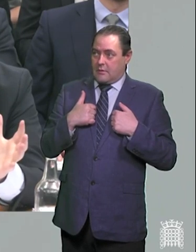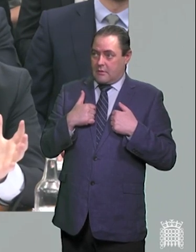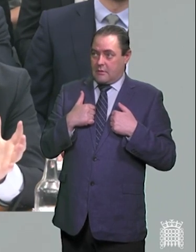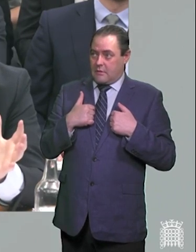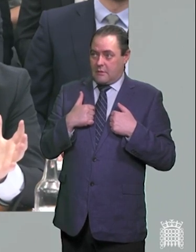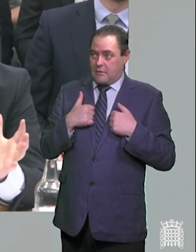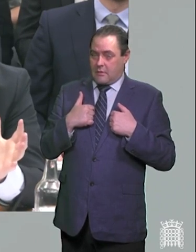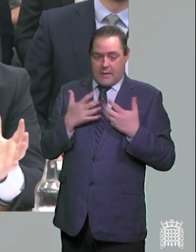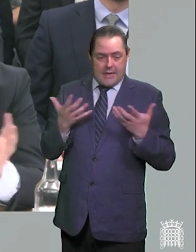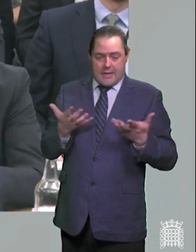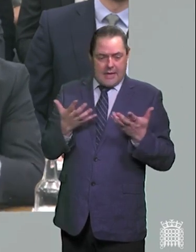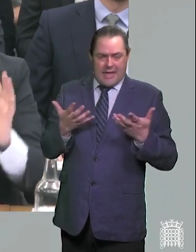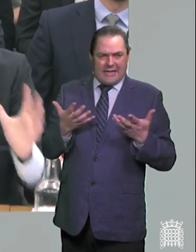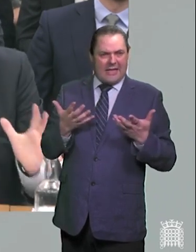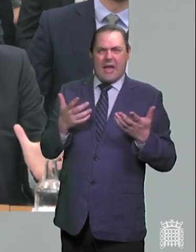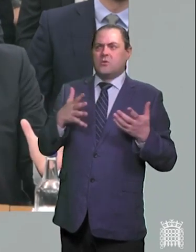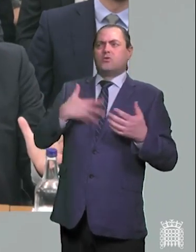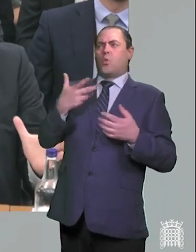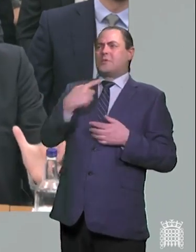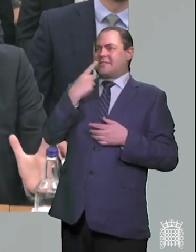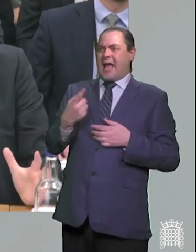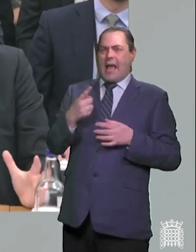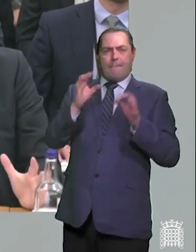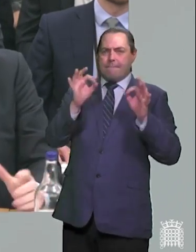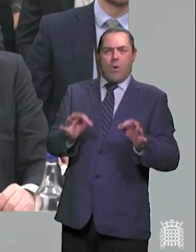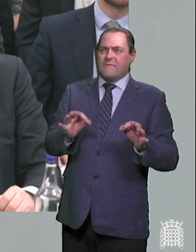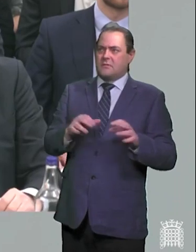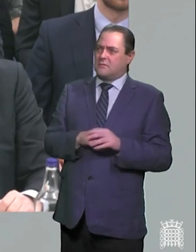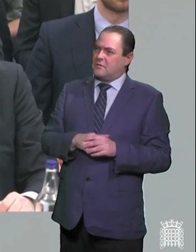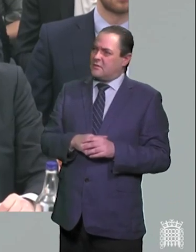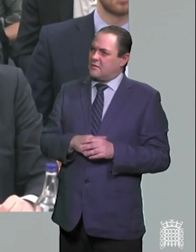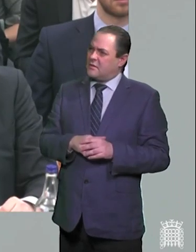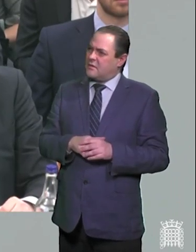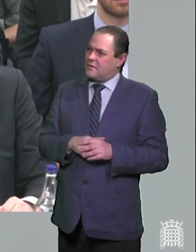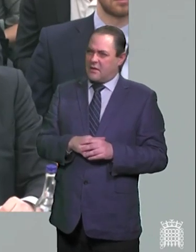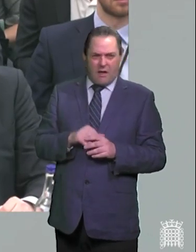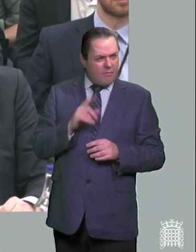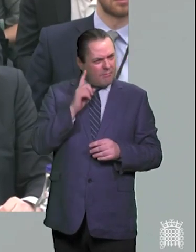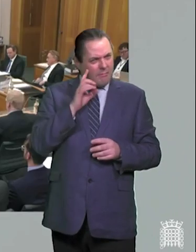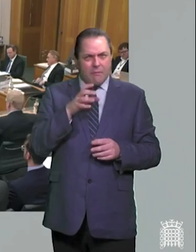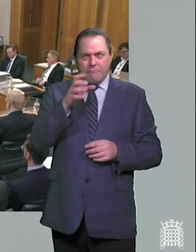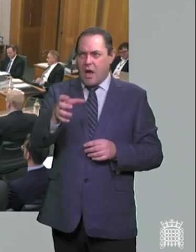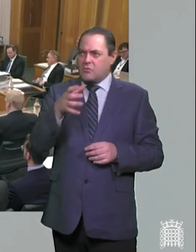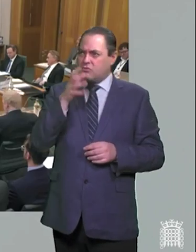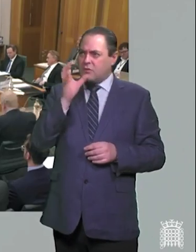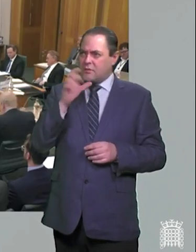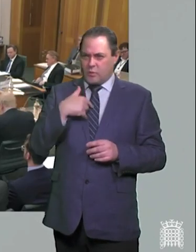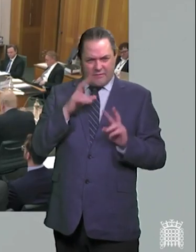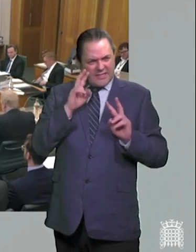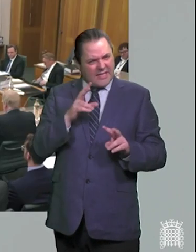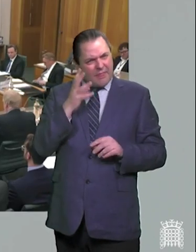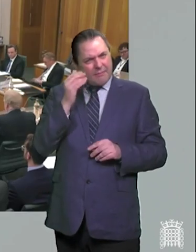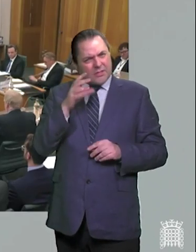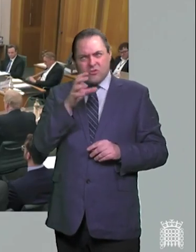Though not every, I would not wish to say that was perfectly implemented. Presumably, people were passing drinks to each other because we've seen the picture.